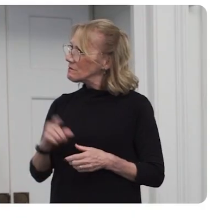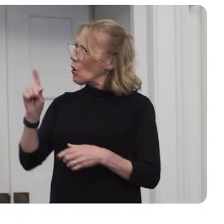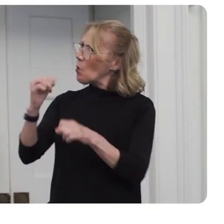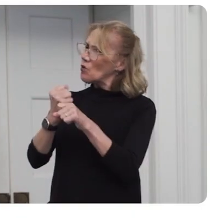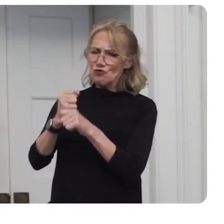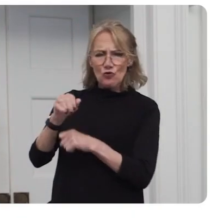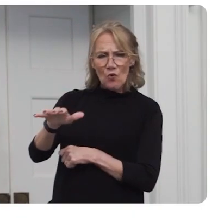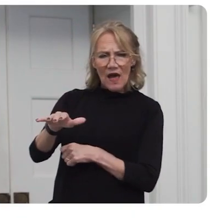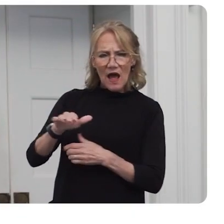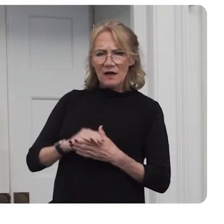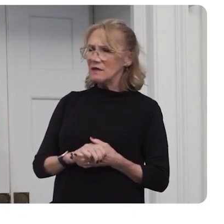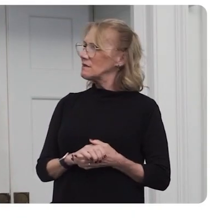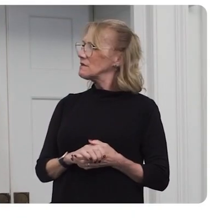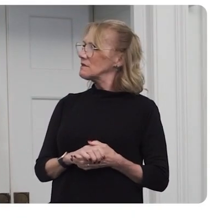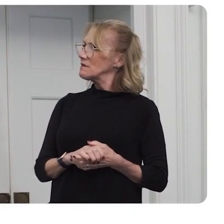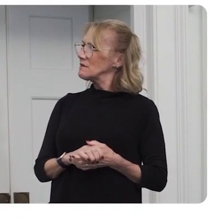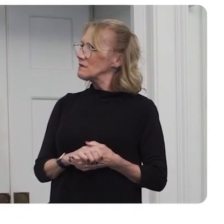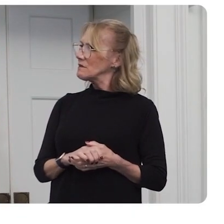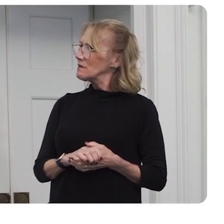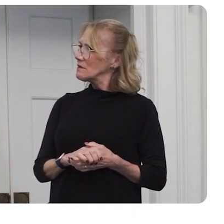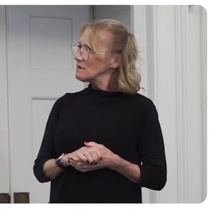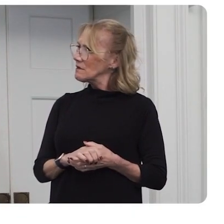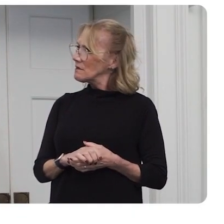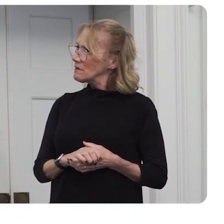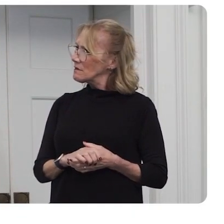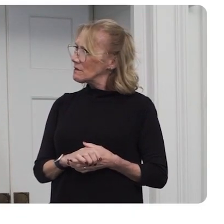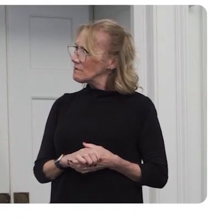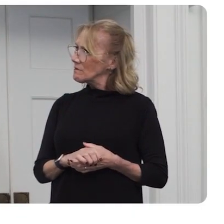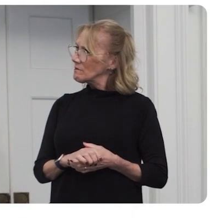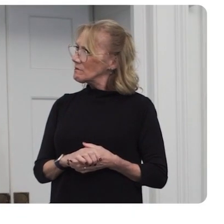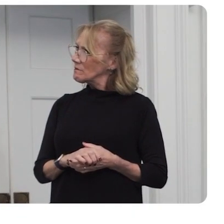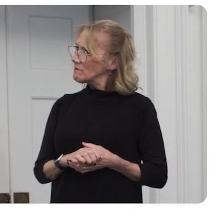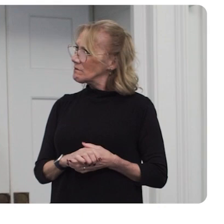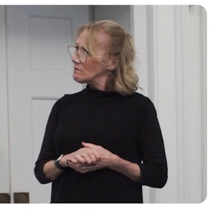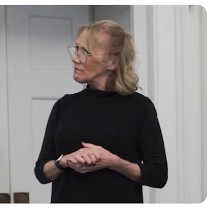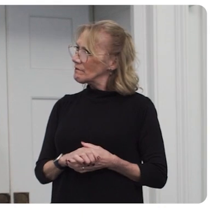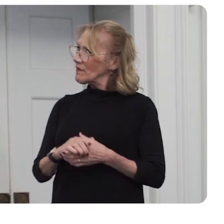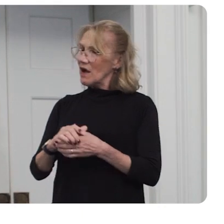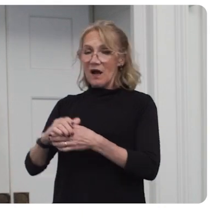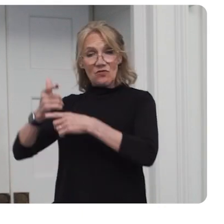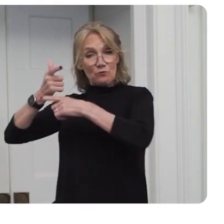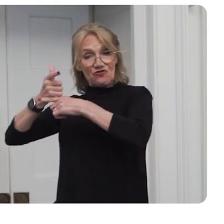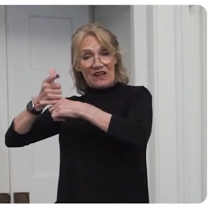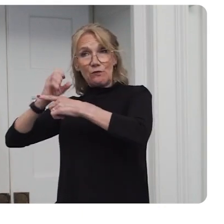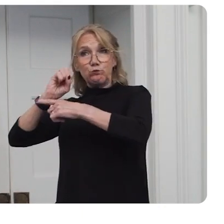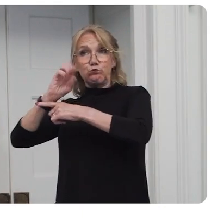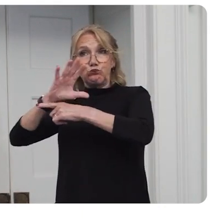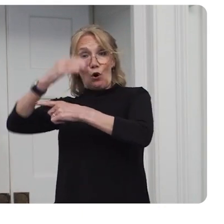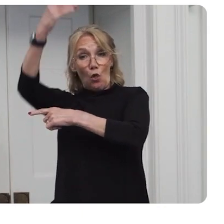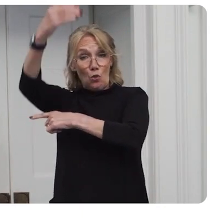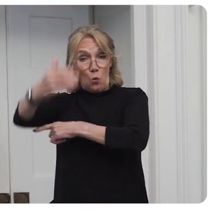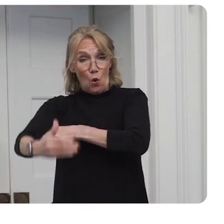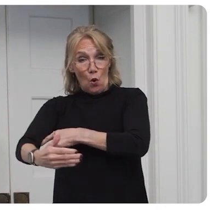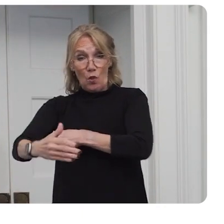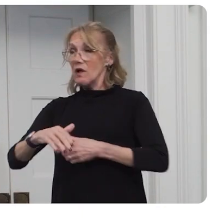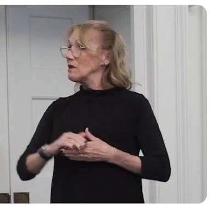You do. So what do we do with this? We do. Where is it? So it projects onto the wall, doesn't it? Oh, It's